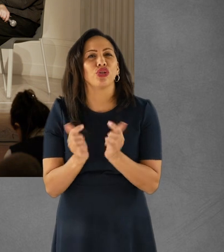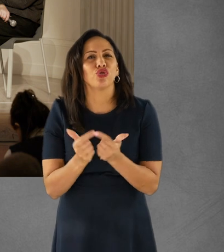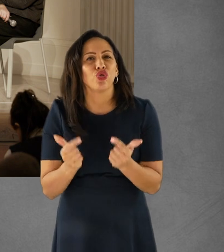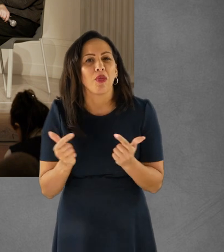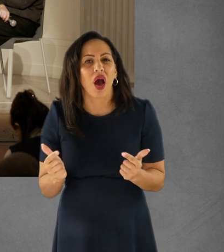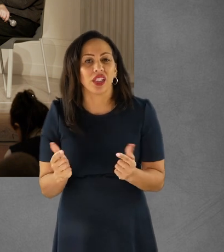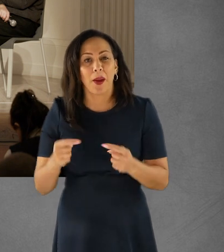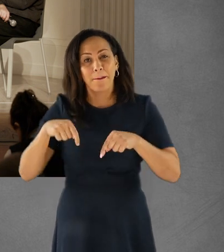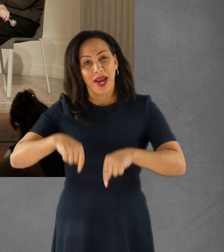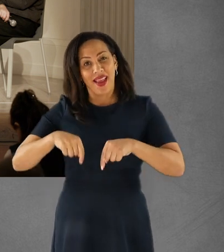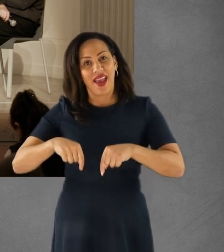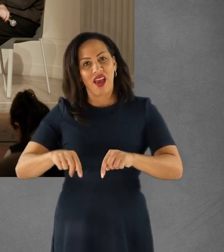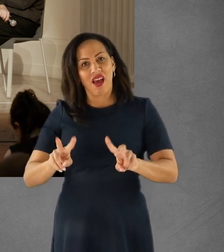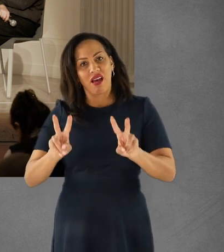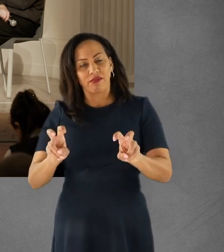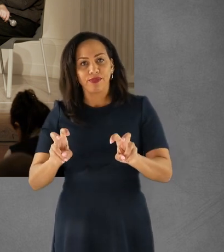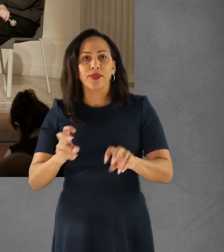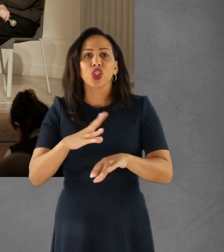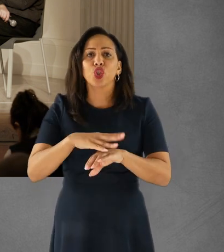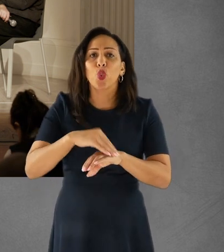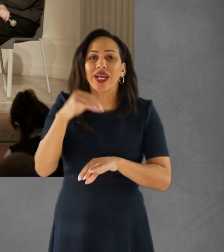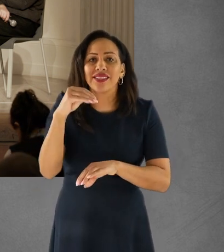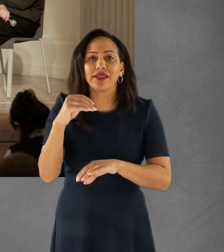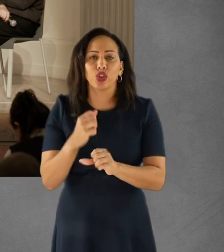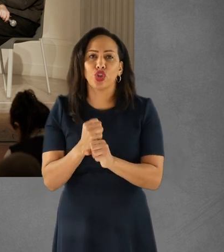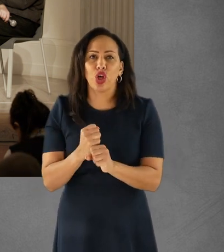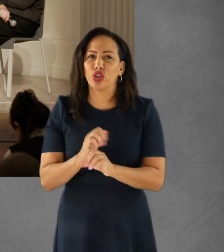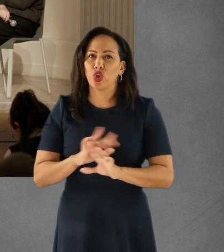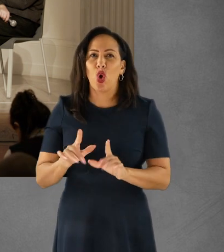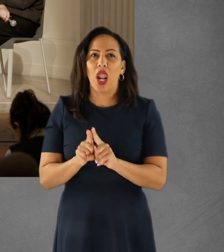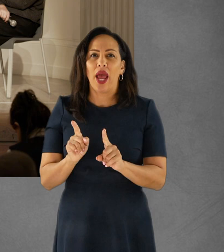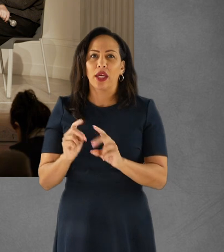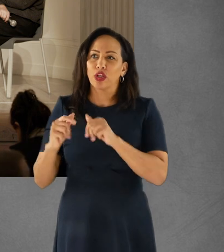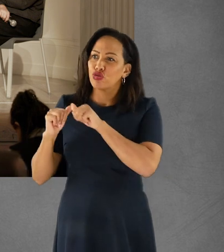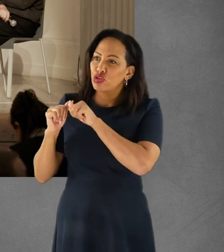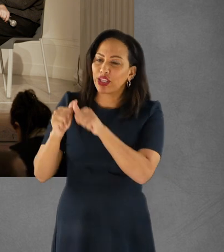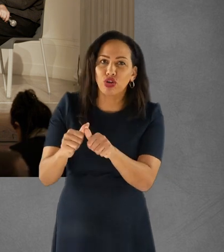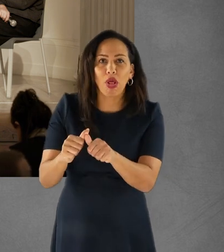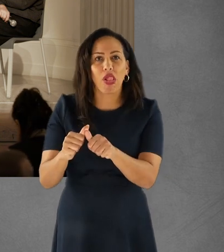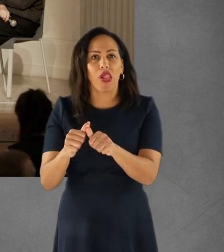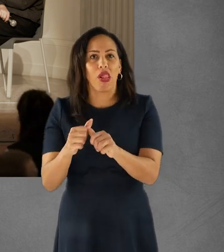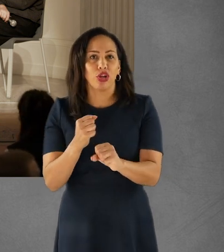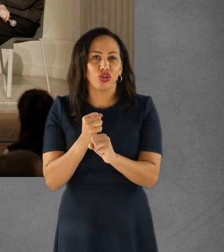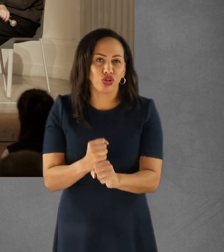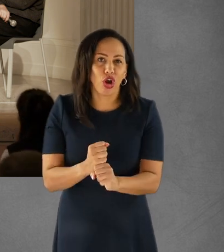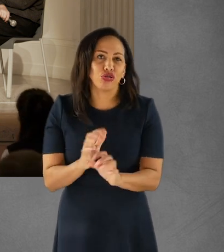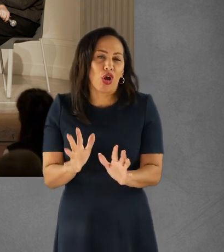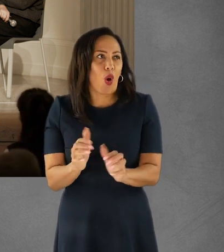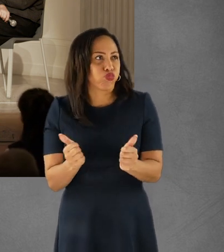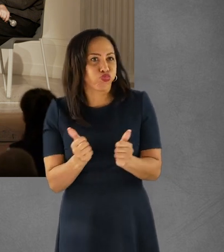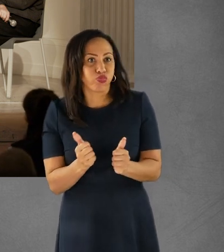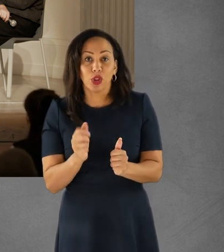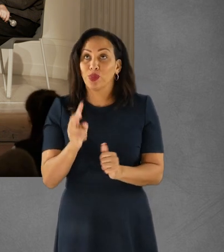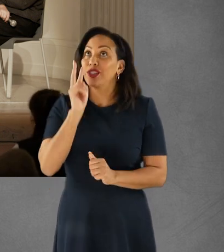churchy church. It's quite white. And so, and obviously then when we saw like the panels, right,